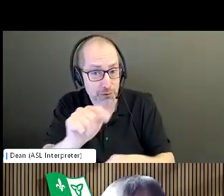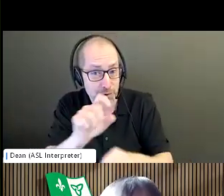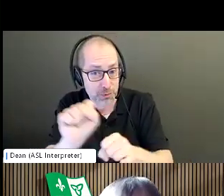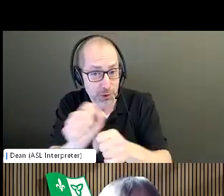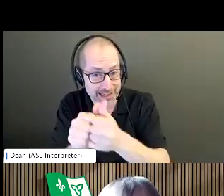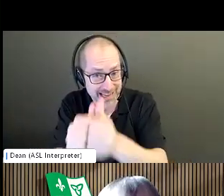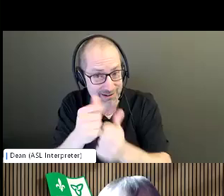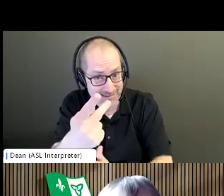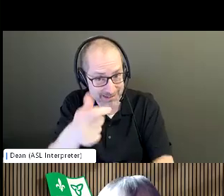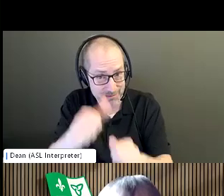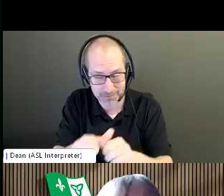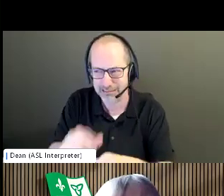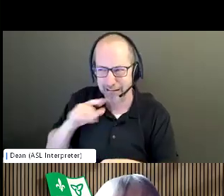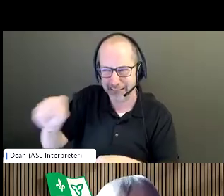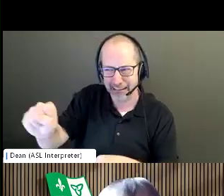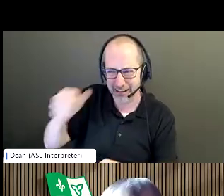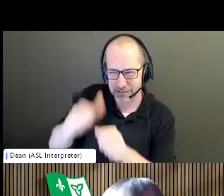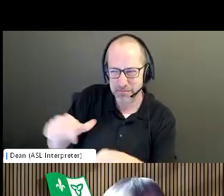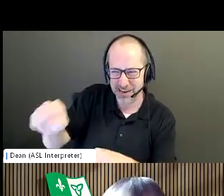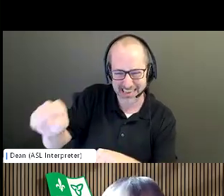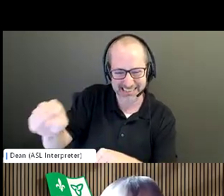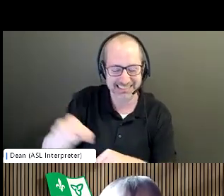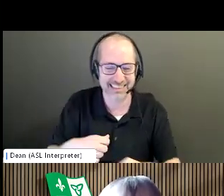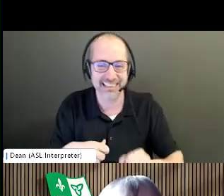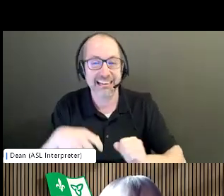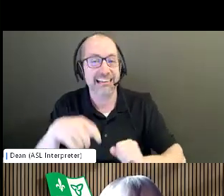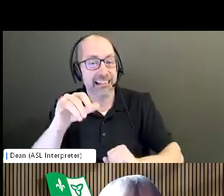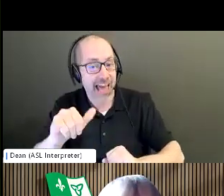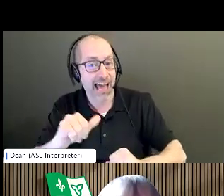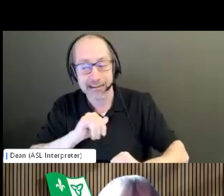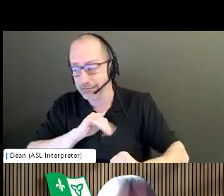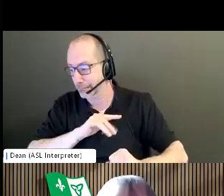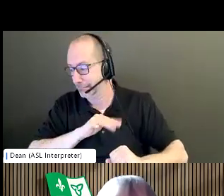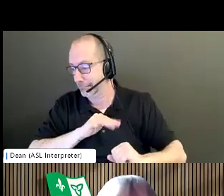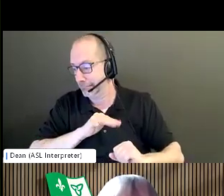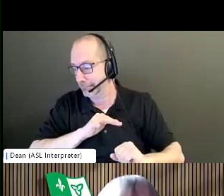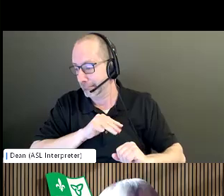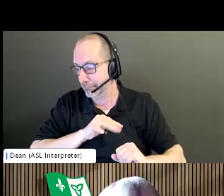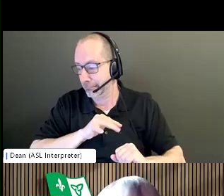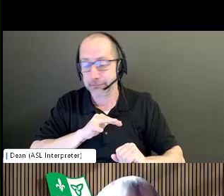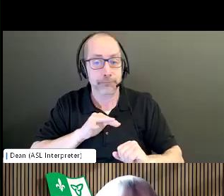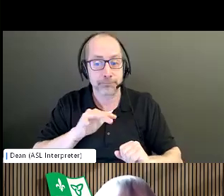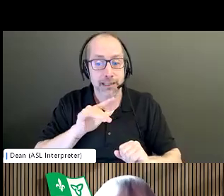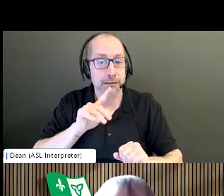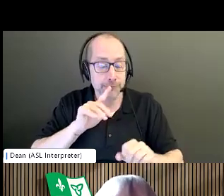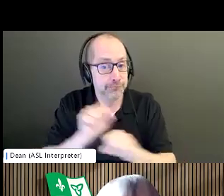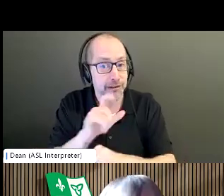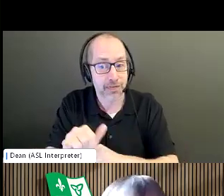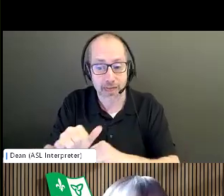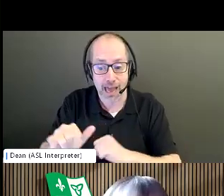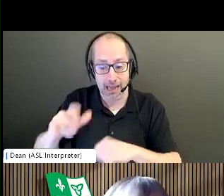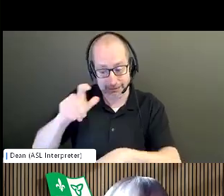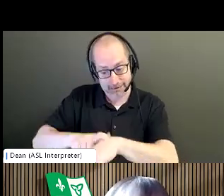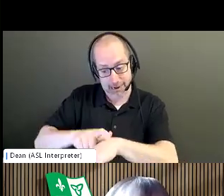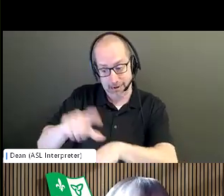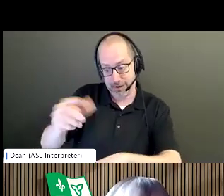remembers, Oh, but yes. so it was quite stimulating and quite exciting